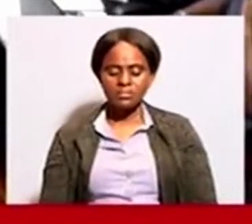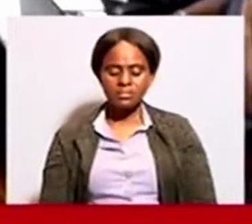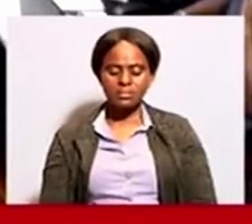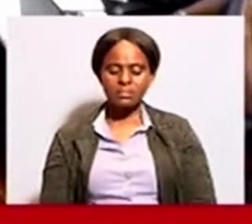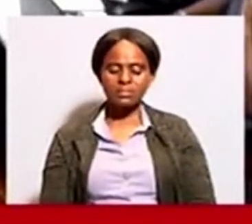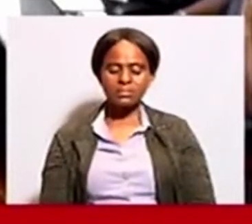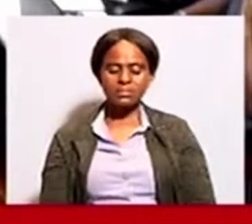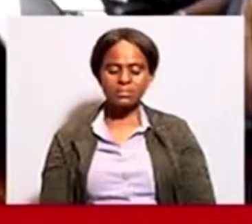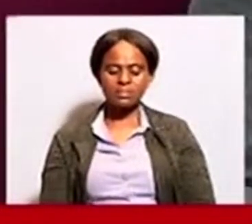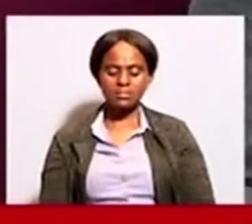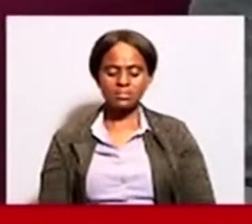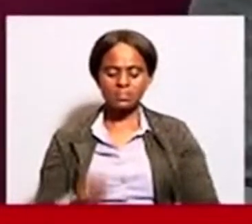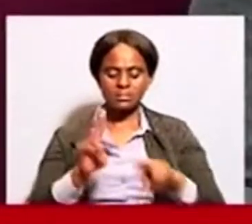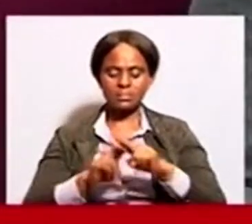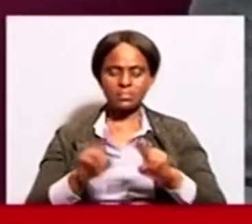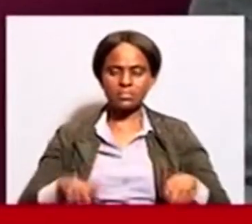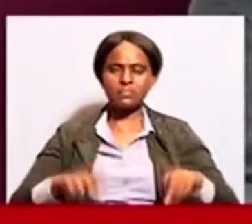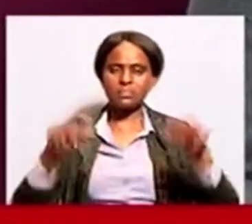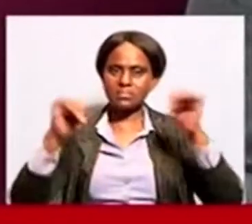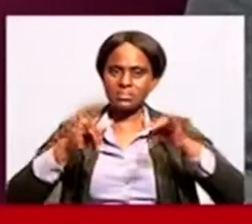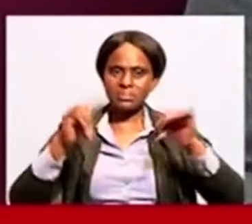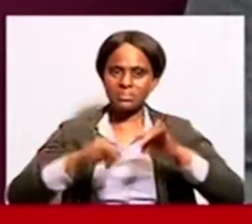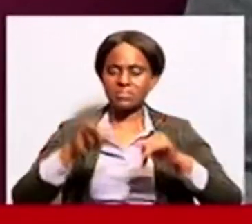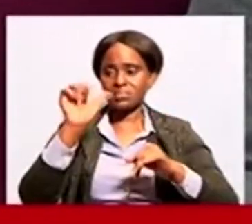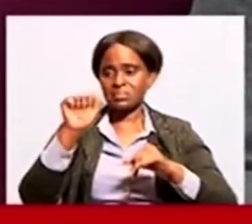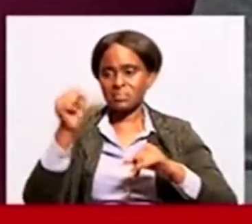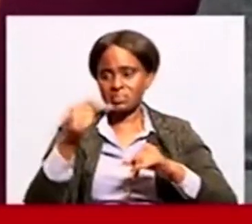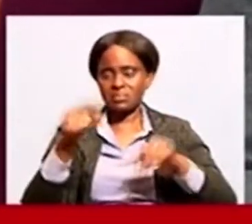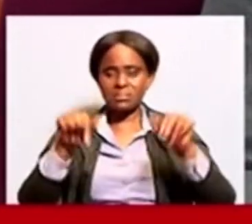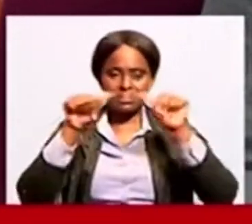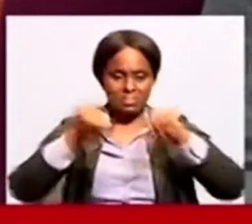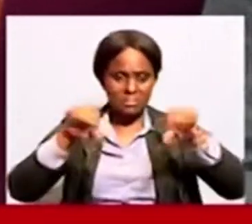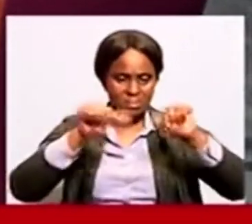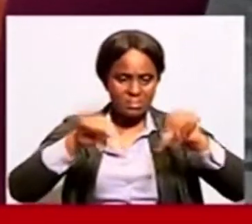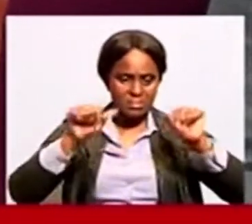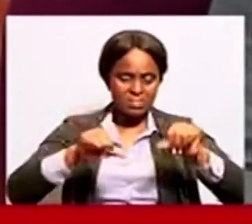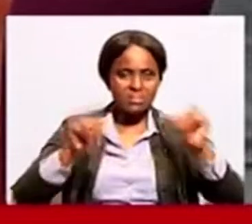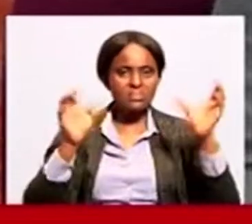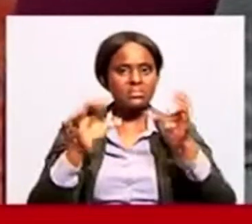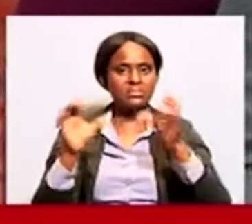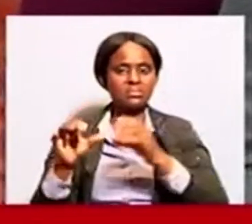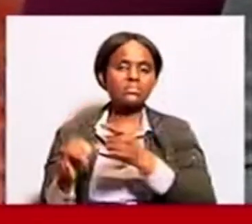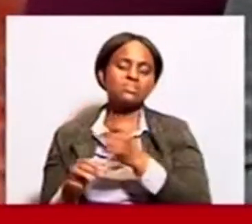Chair, indeed, the Auditor General was auditing our council,